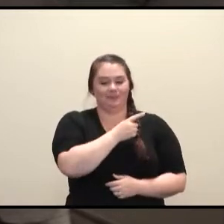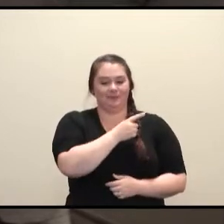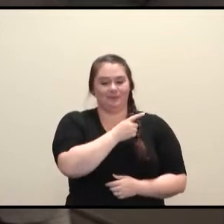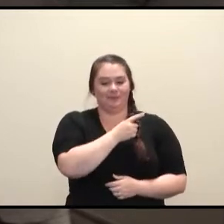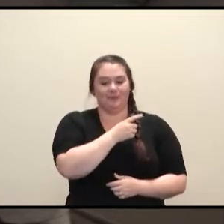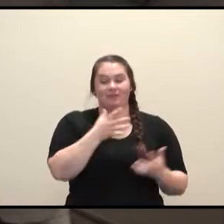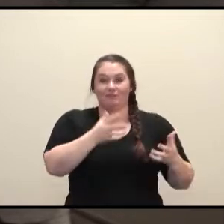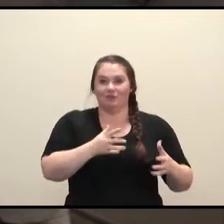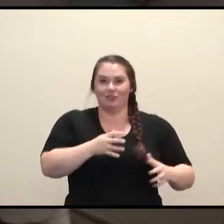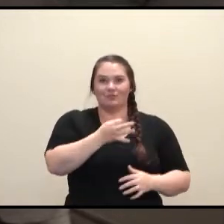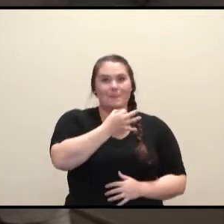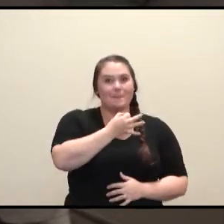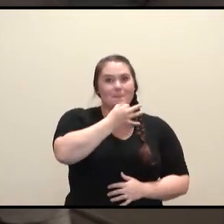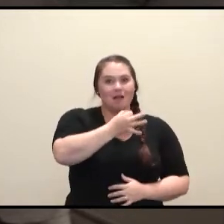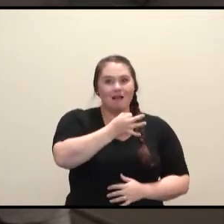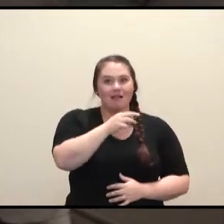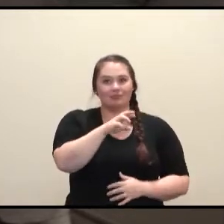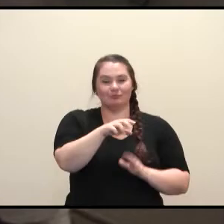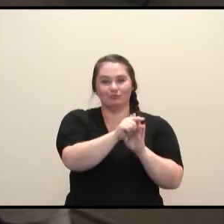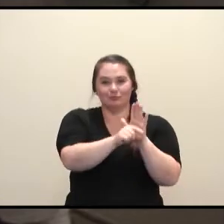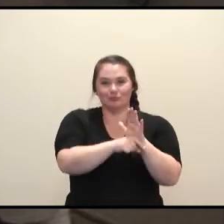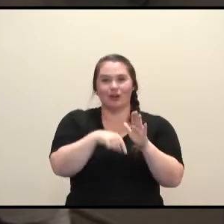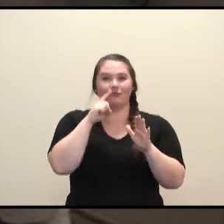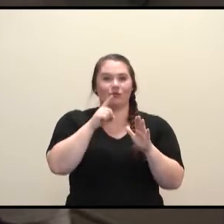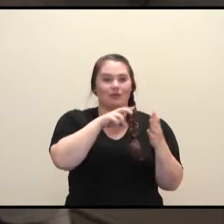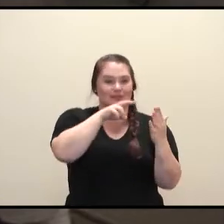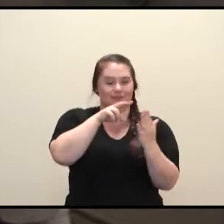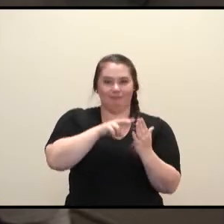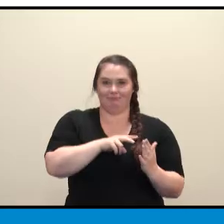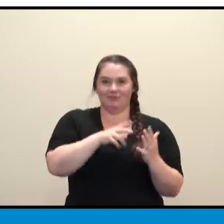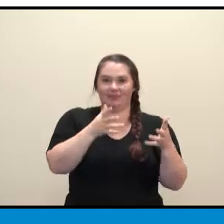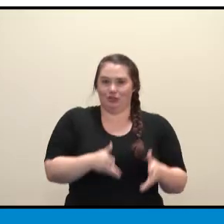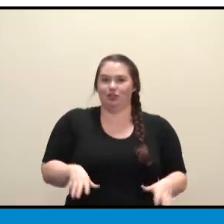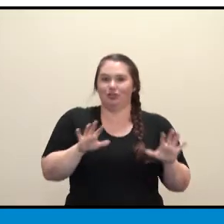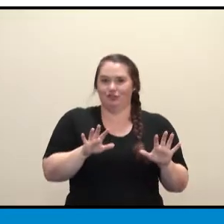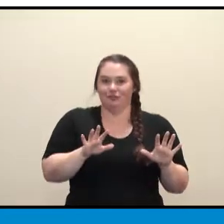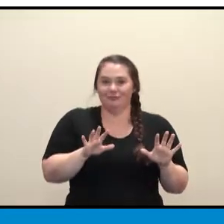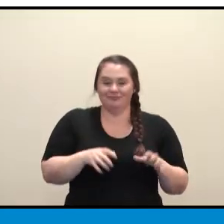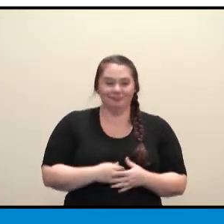with the non-varsity band earning a superior rating in sight reading.